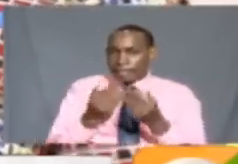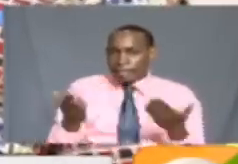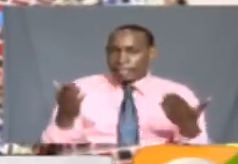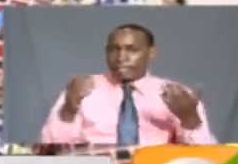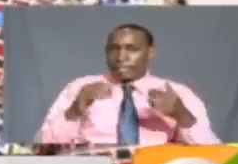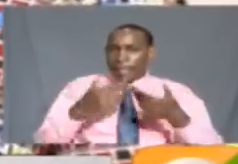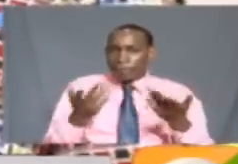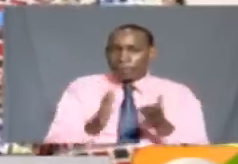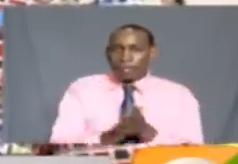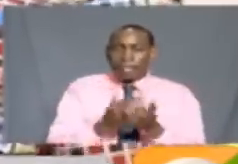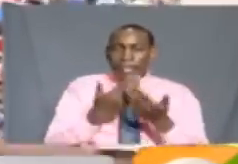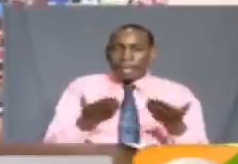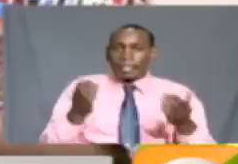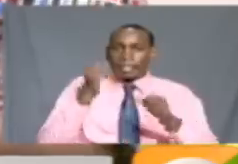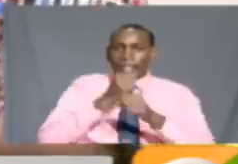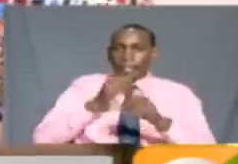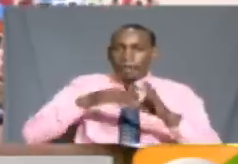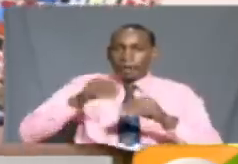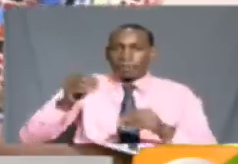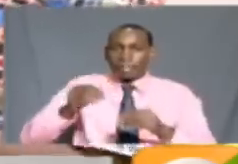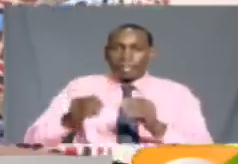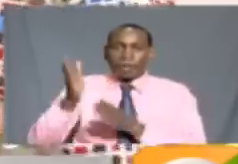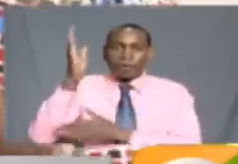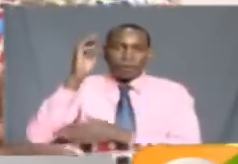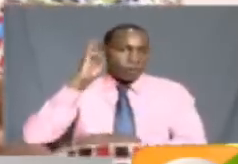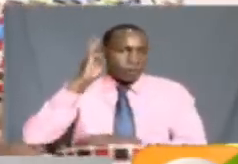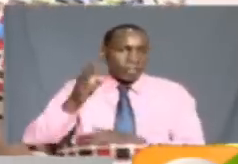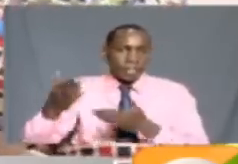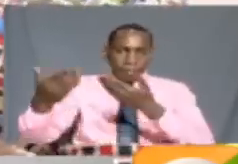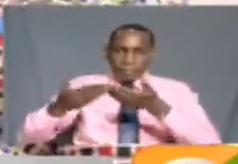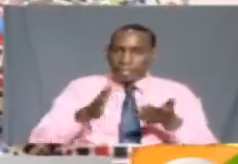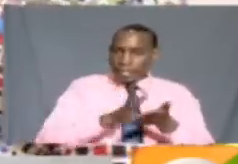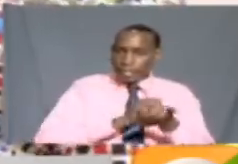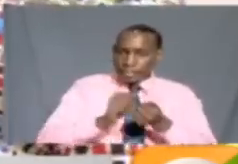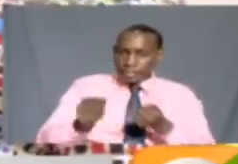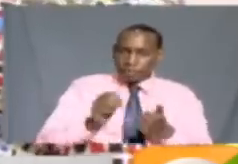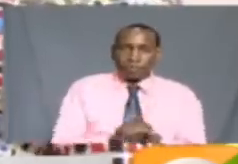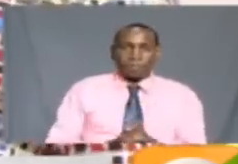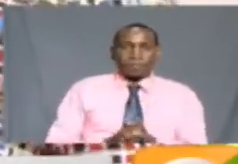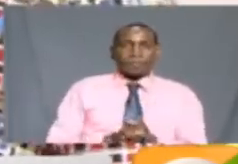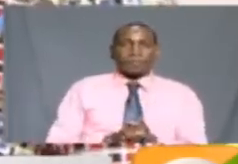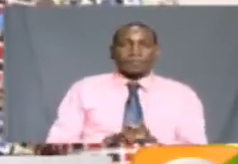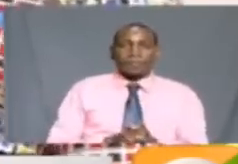that anything done outside of his will brings destruction. And